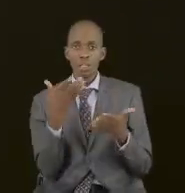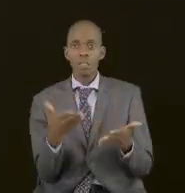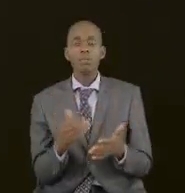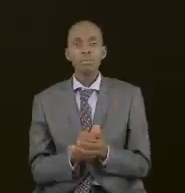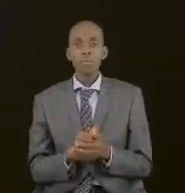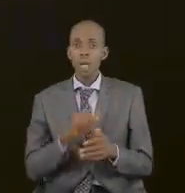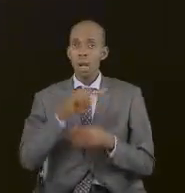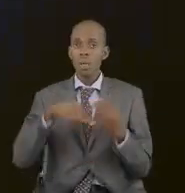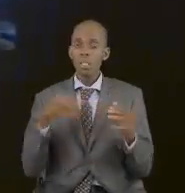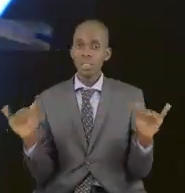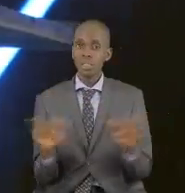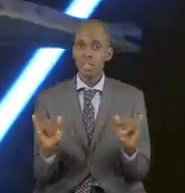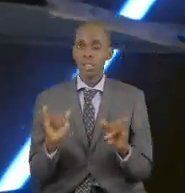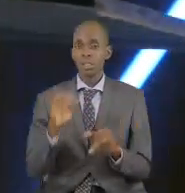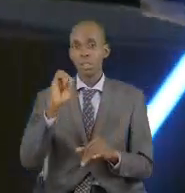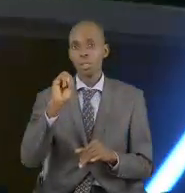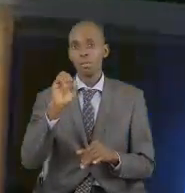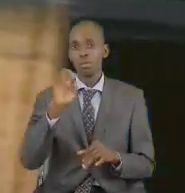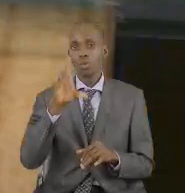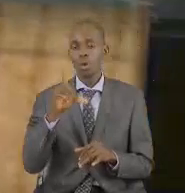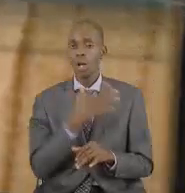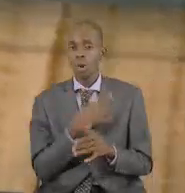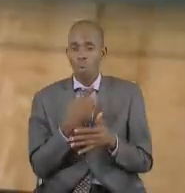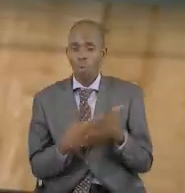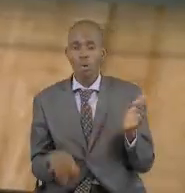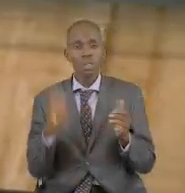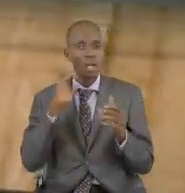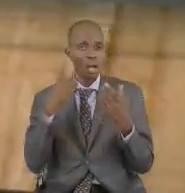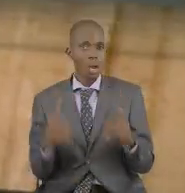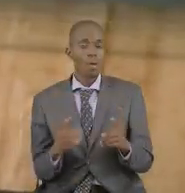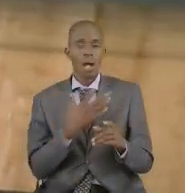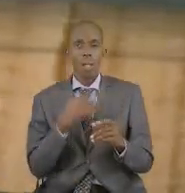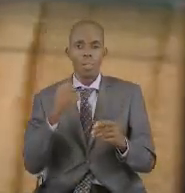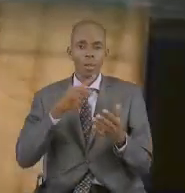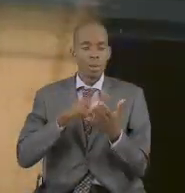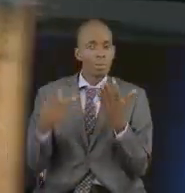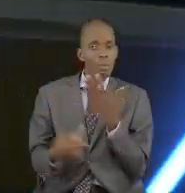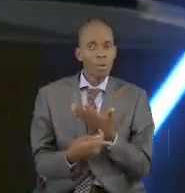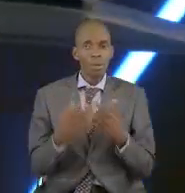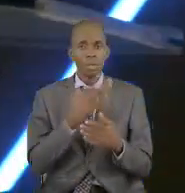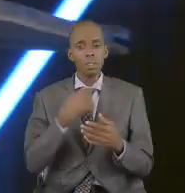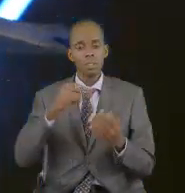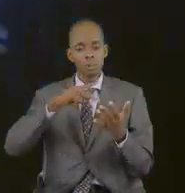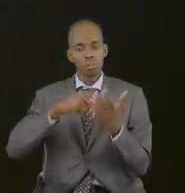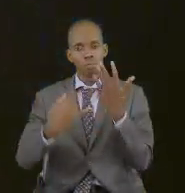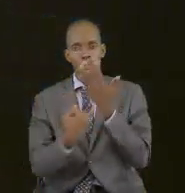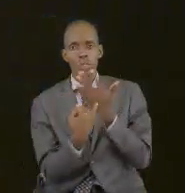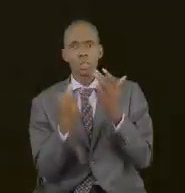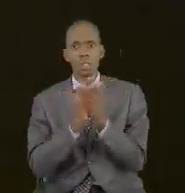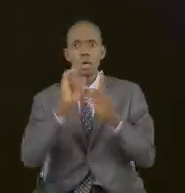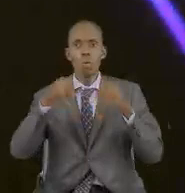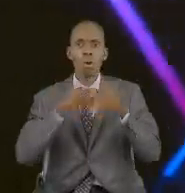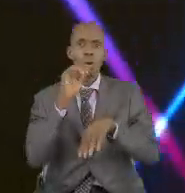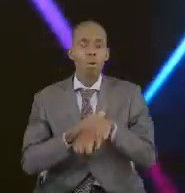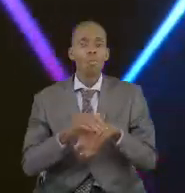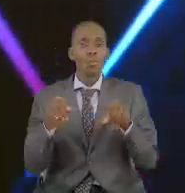Saul and the activity that went on, and the program and the project that went on as was preaching